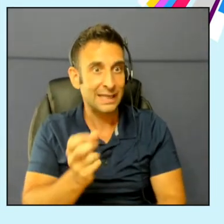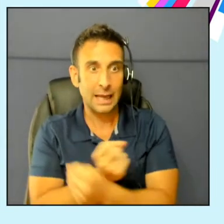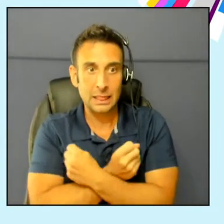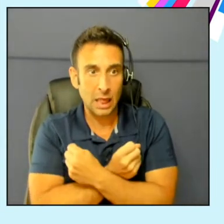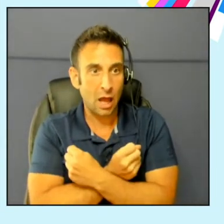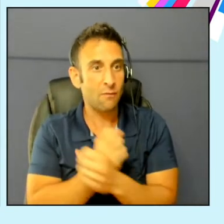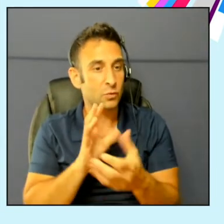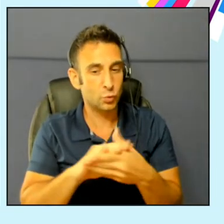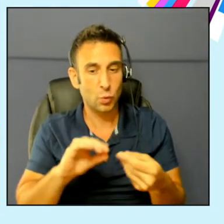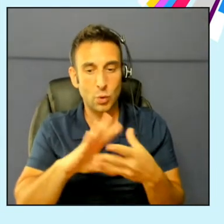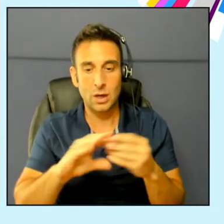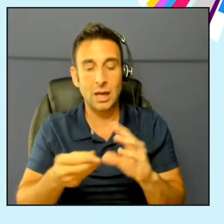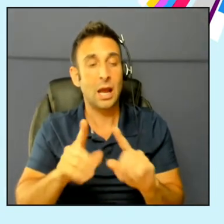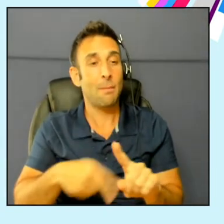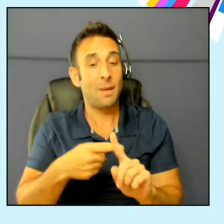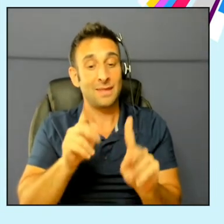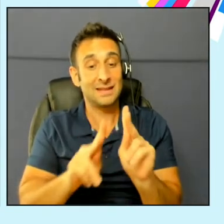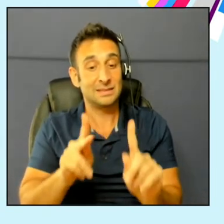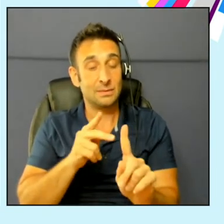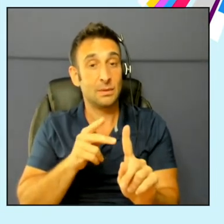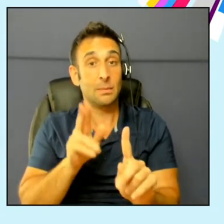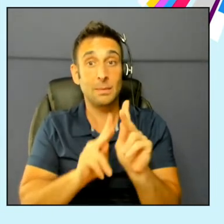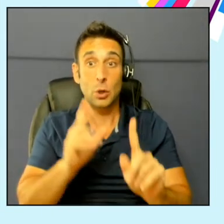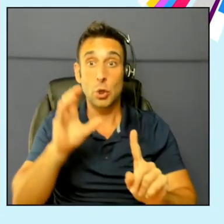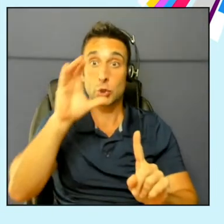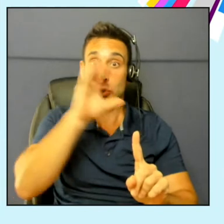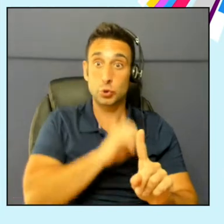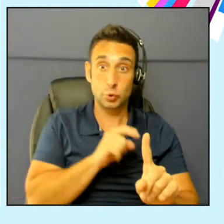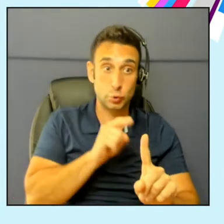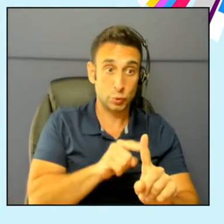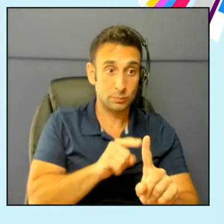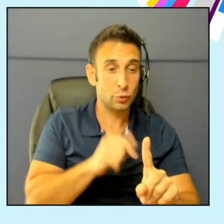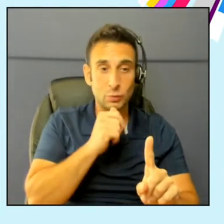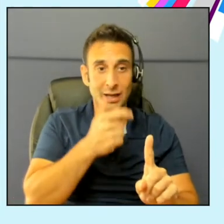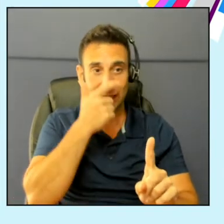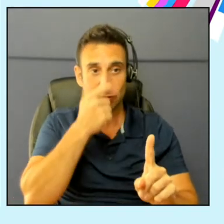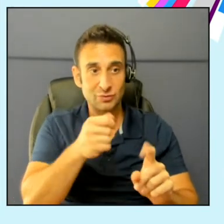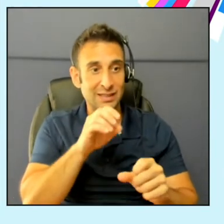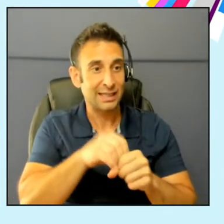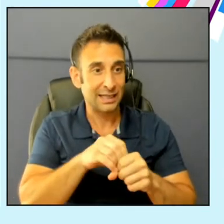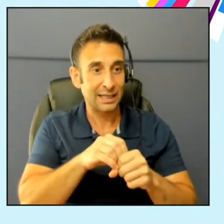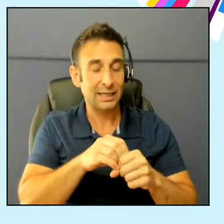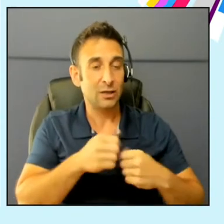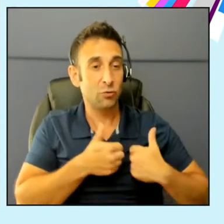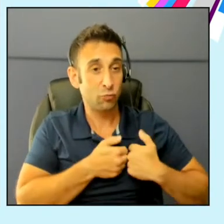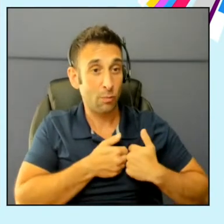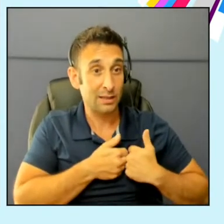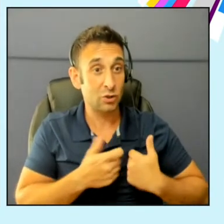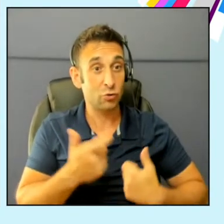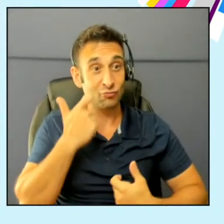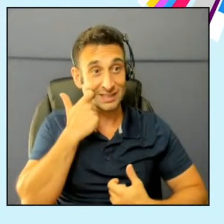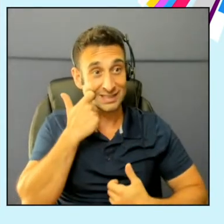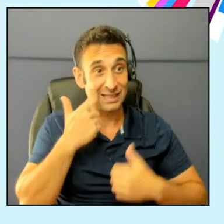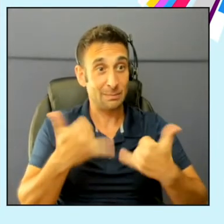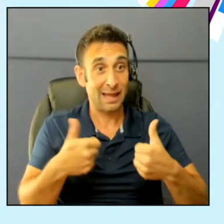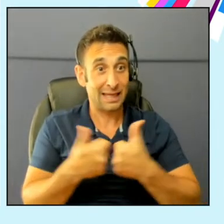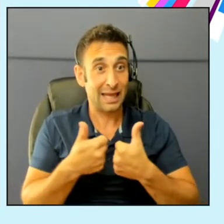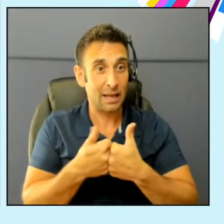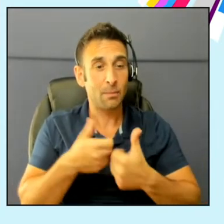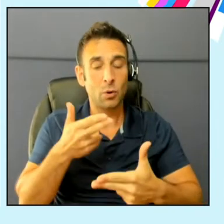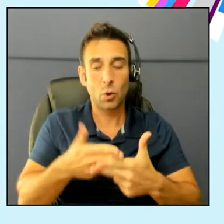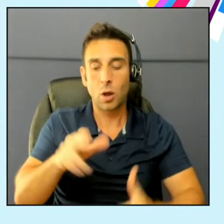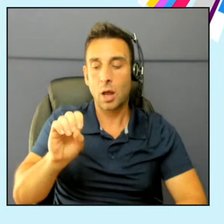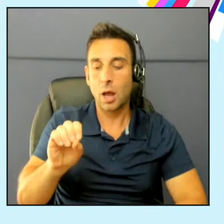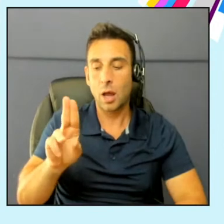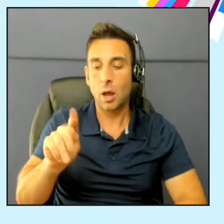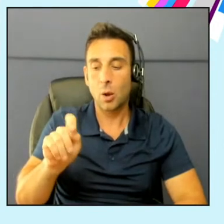everybody assumes just because you're ace, you're not interested in romance. Recently, I was playing The Outer Worlds, which is a role-playing game made by